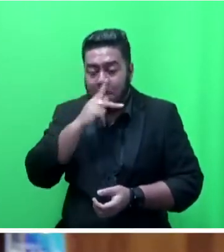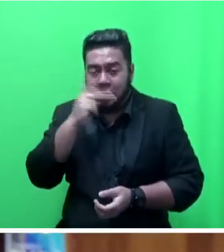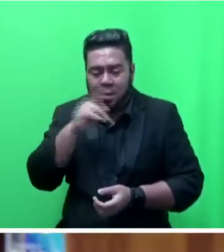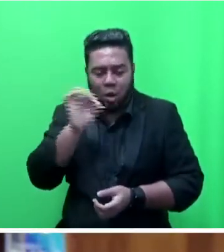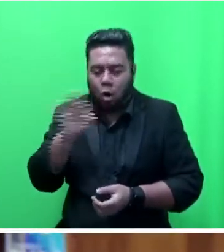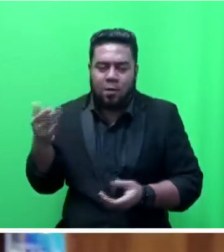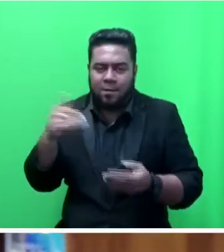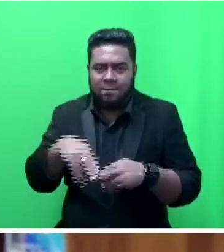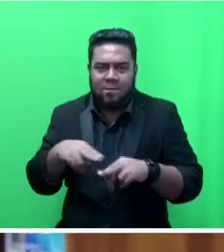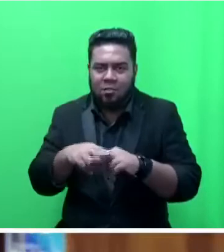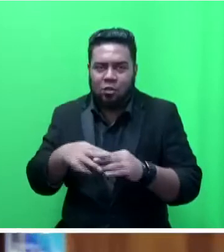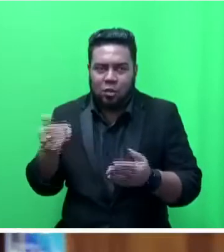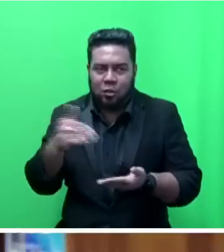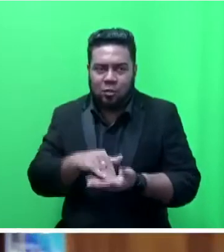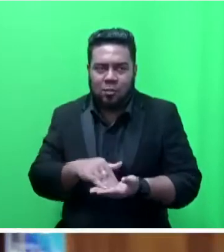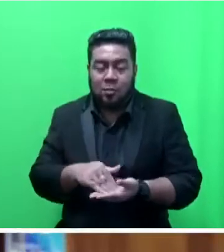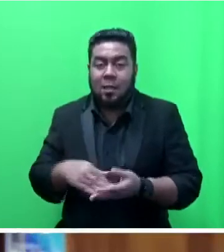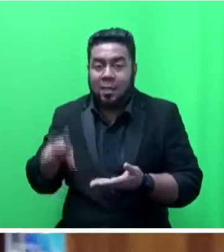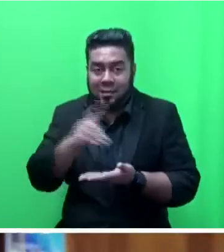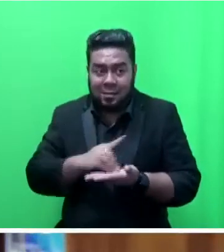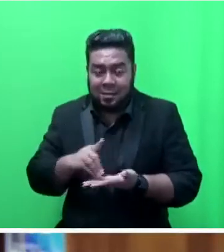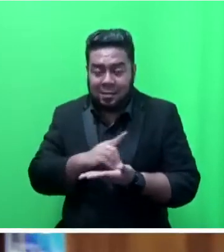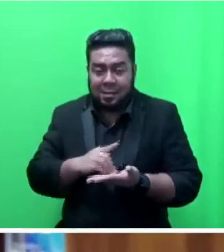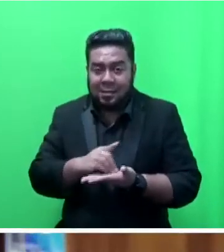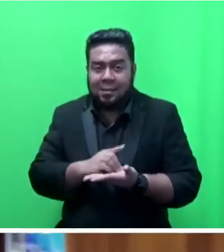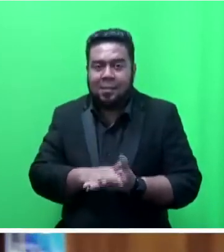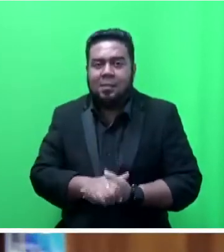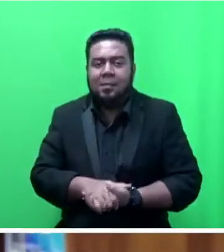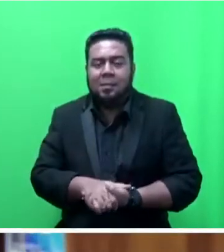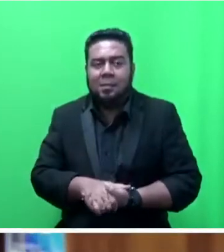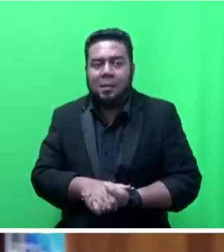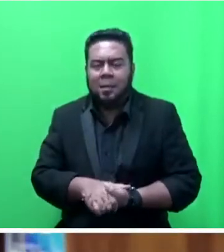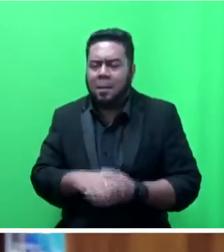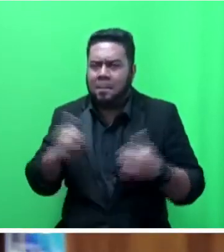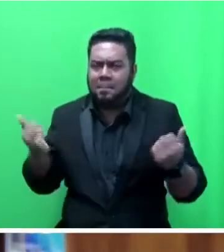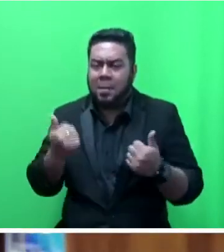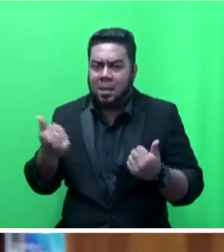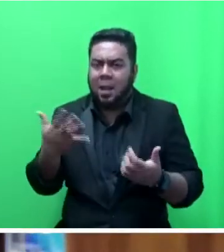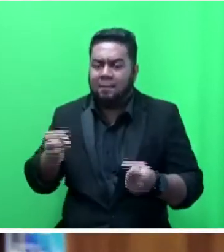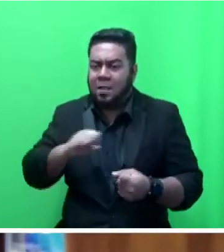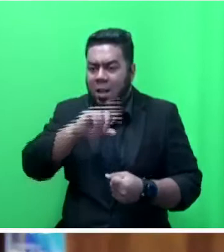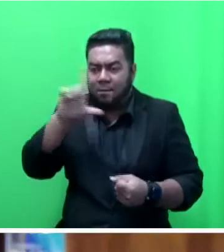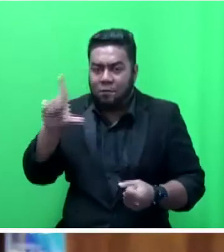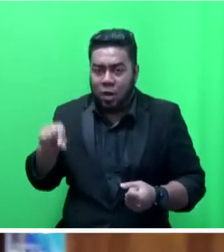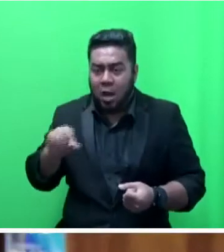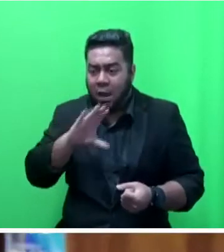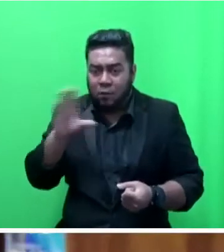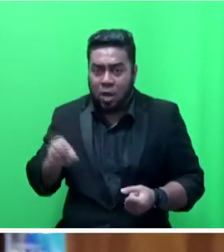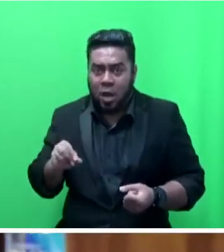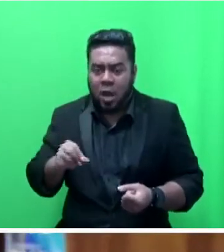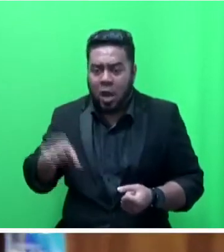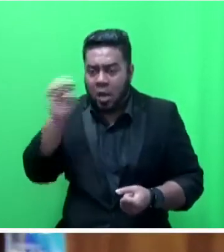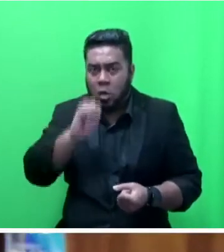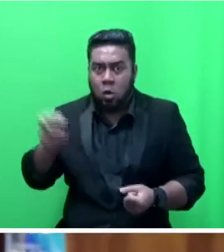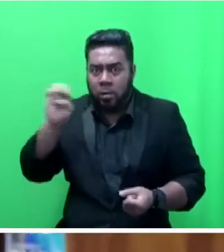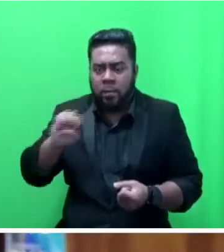Fiji. The disease is was mostly present in African and European continents in early